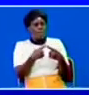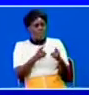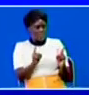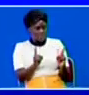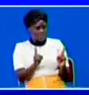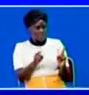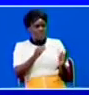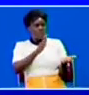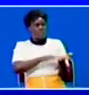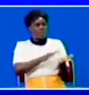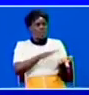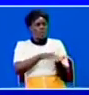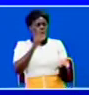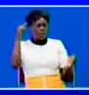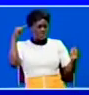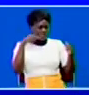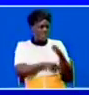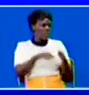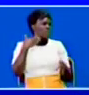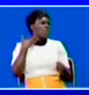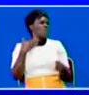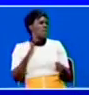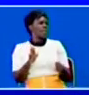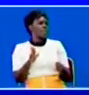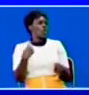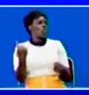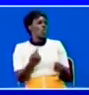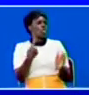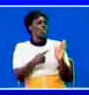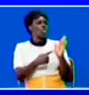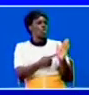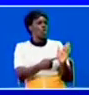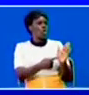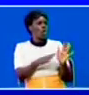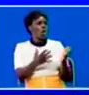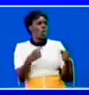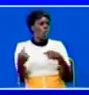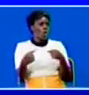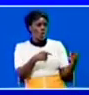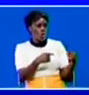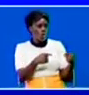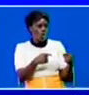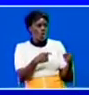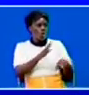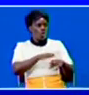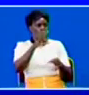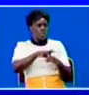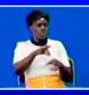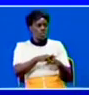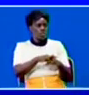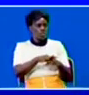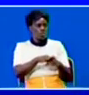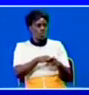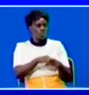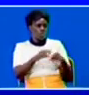viciousness suggested a more deep-seated hatred that was only triggered by the raw feelings of a close election. We went into some